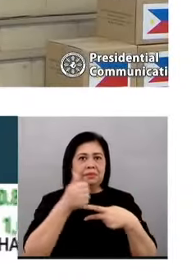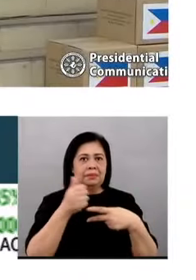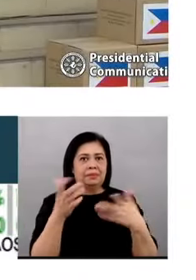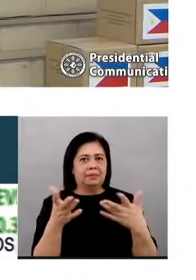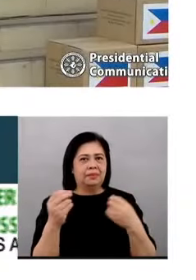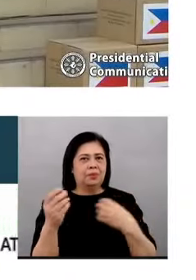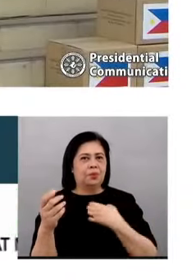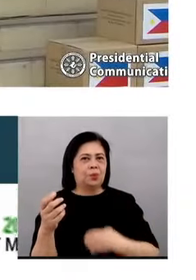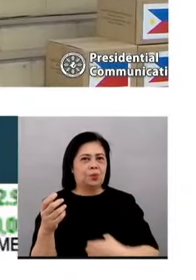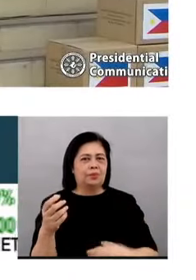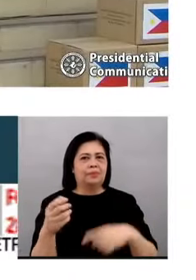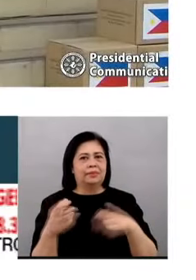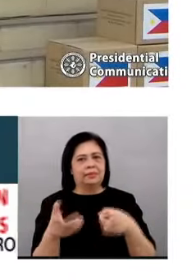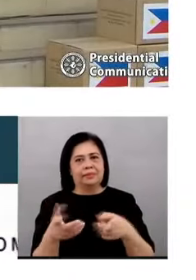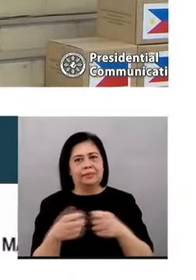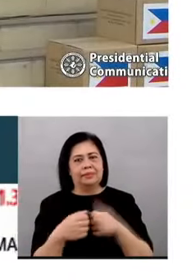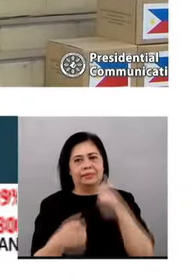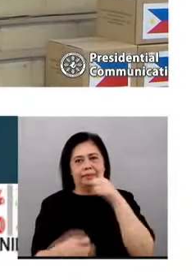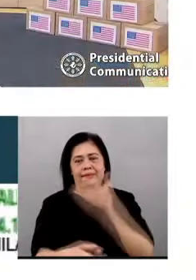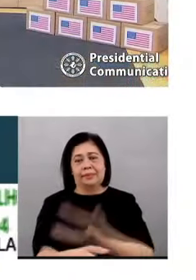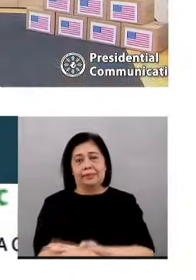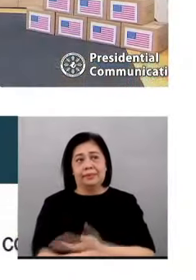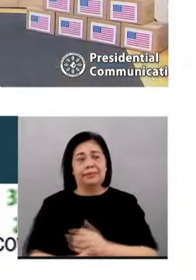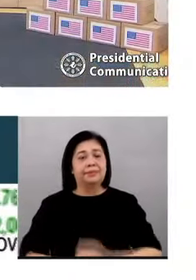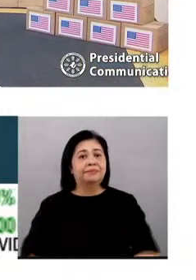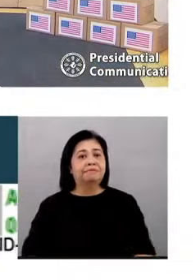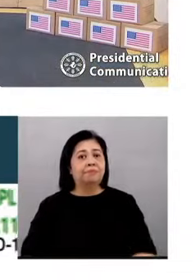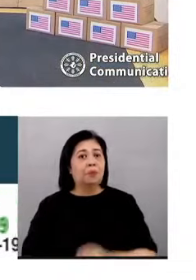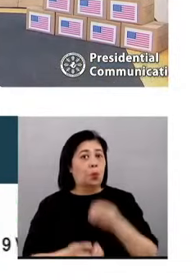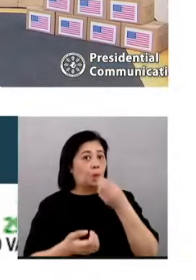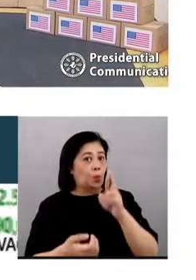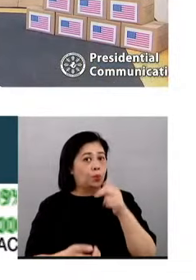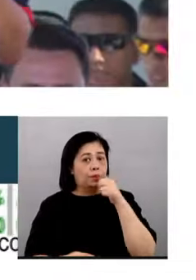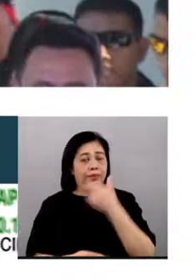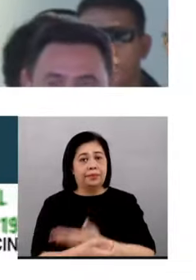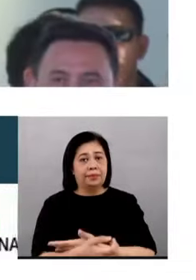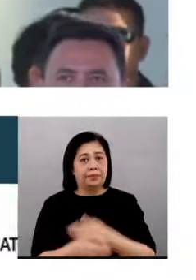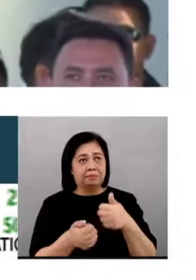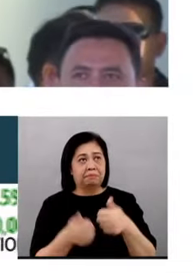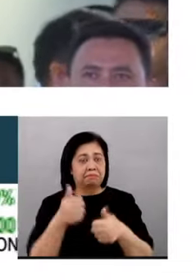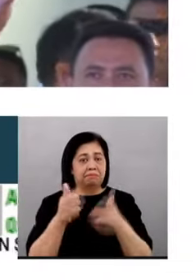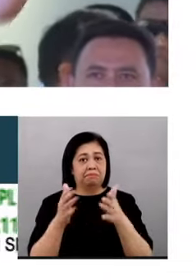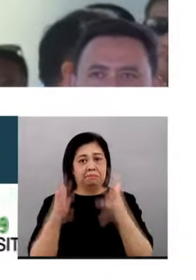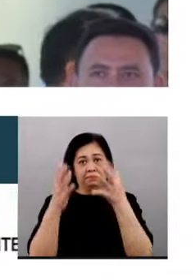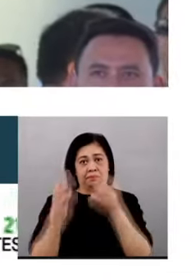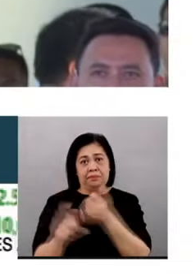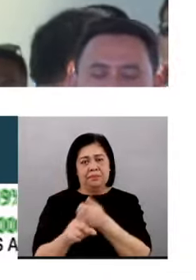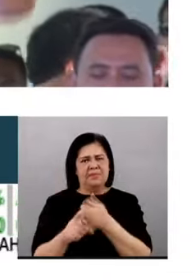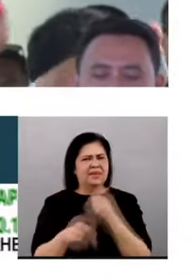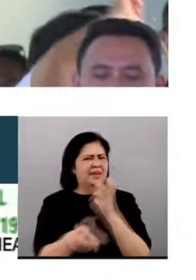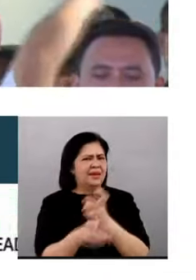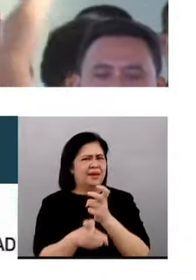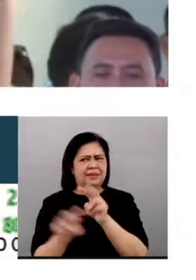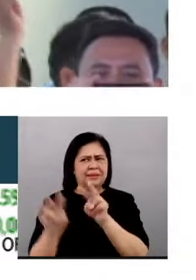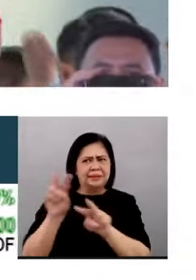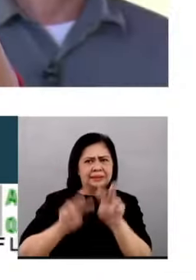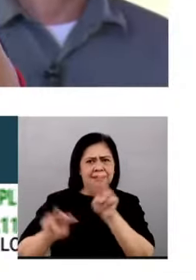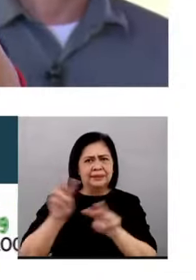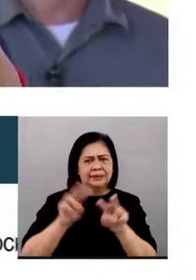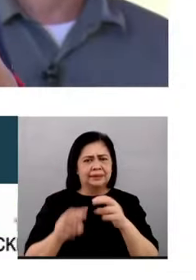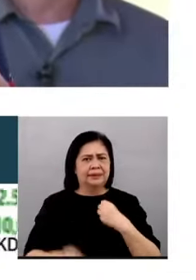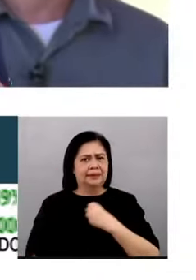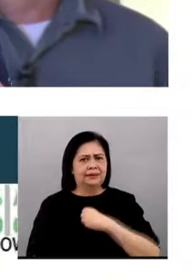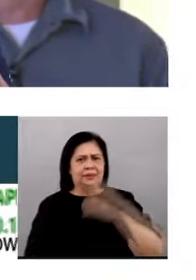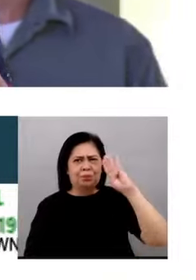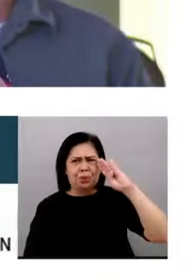desire of the daughter, or the daughter might just get his way, because it's hard to see how Senator Bongo would